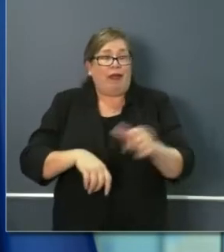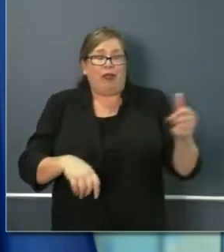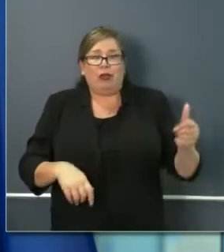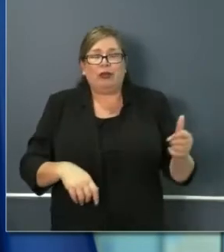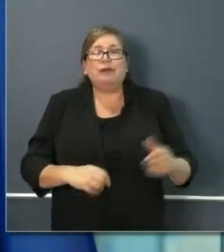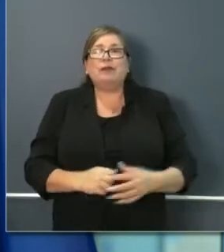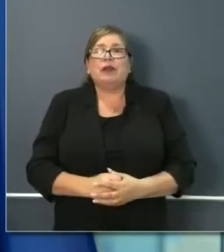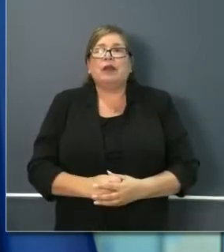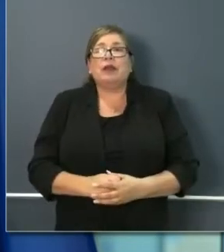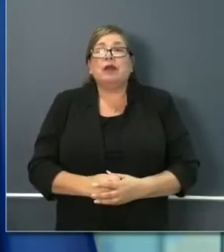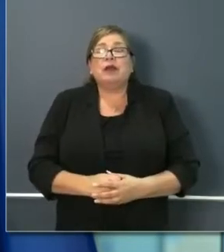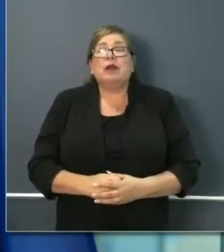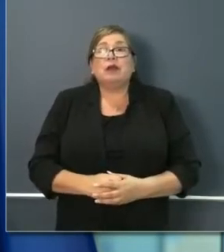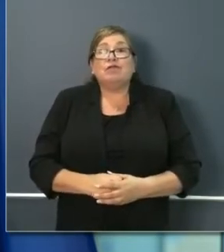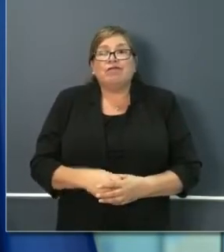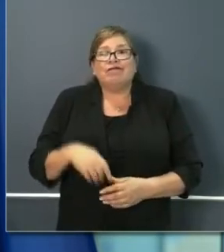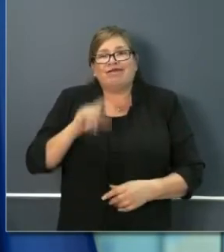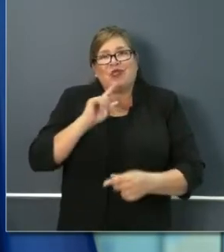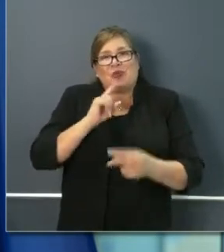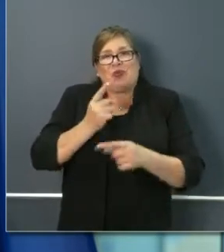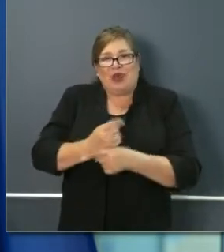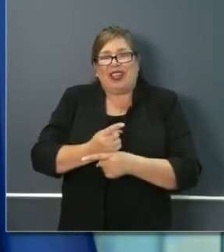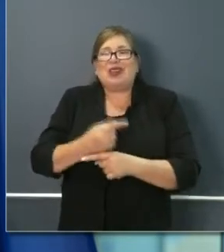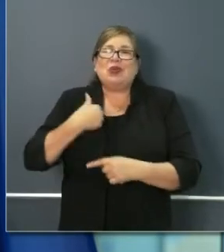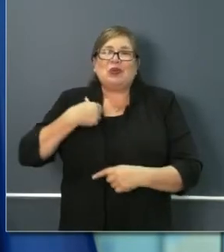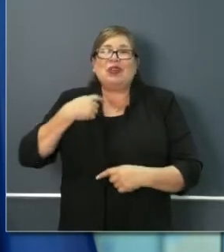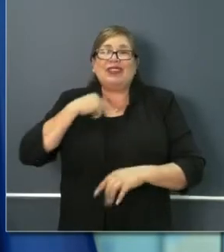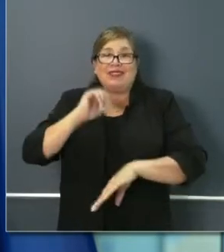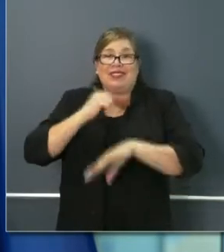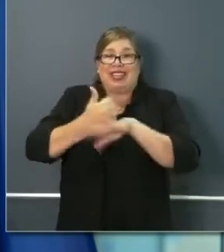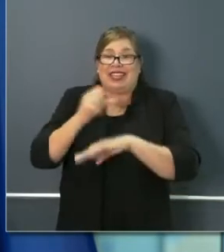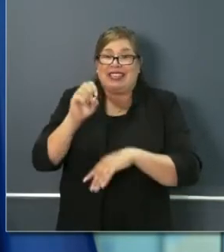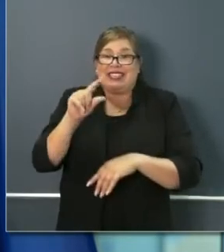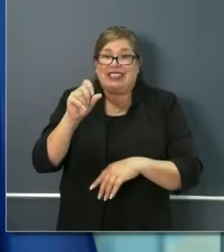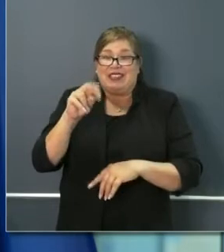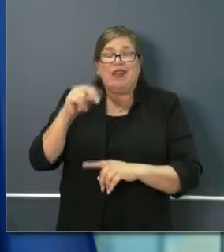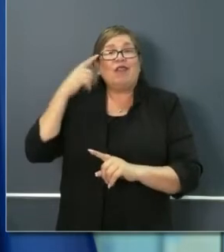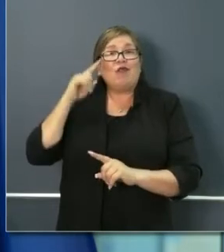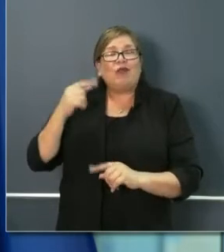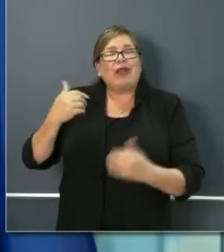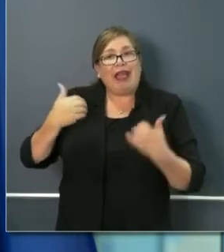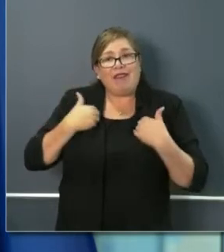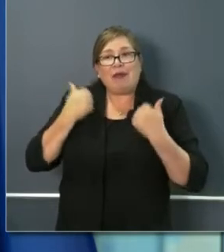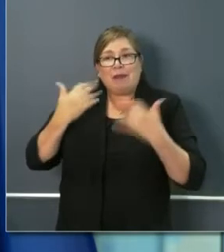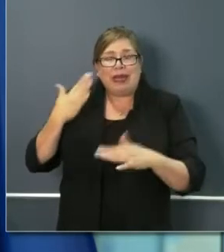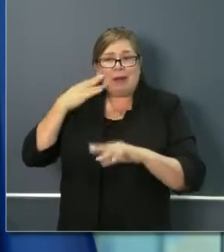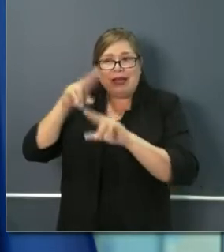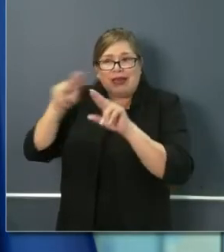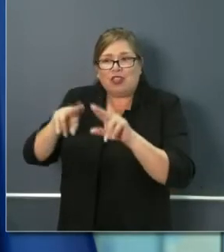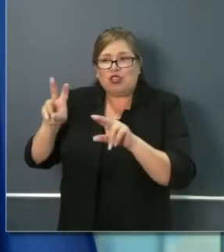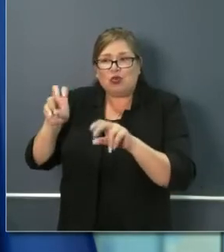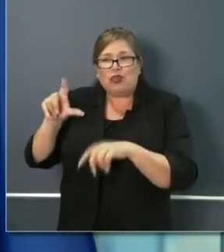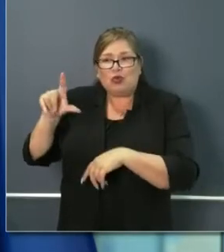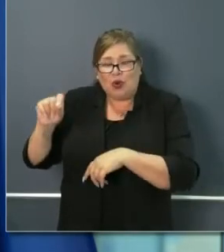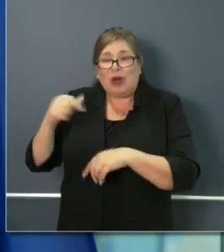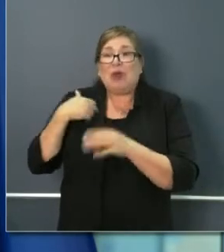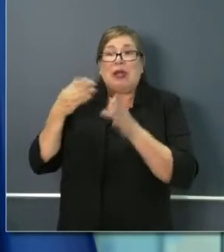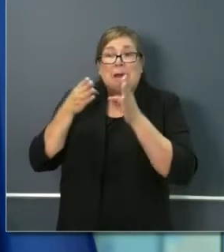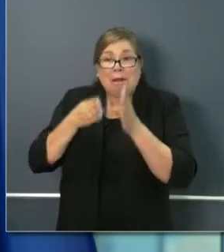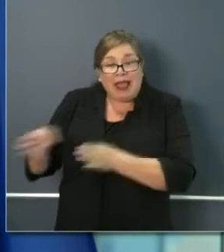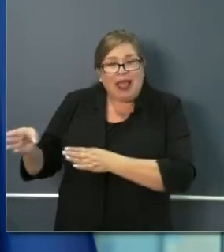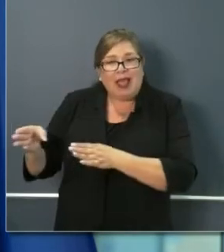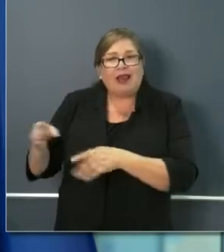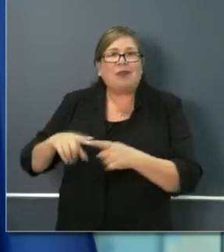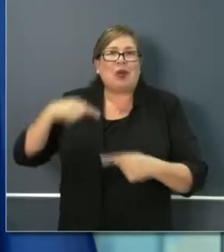yet for two reasons, the two you just brought up, staffing and PPE. So we're working to get that staffed up, as we